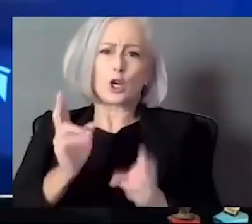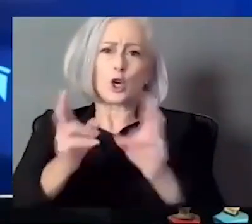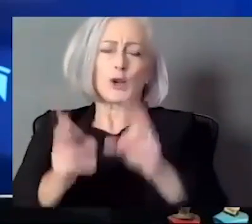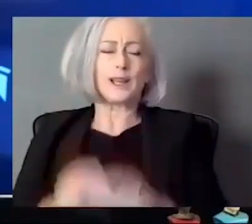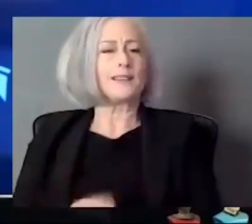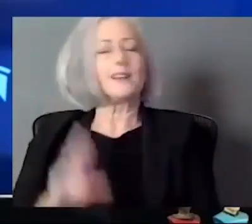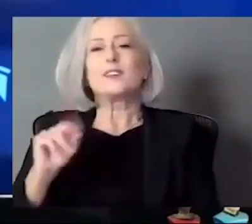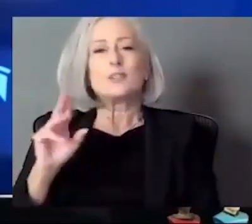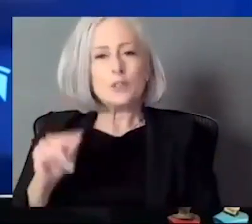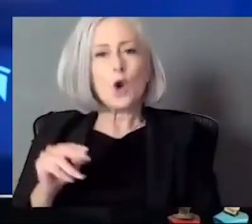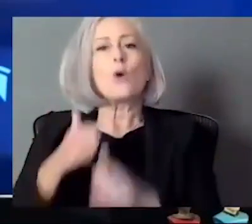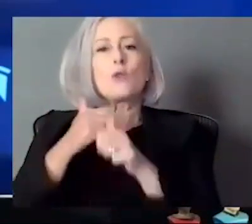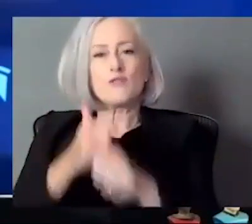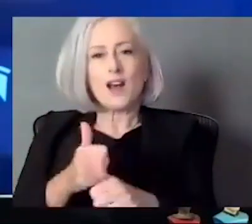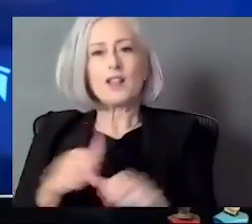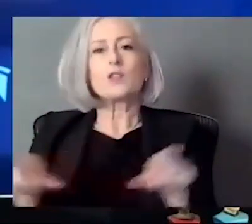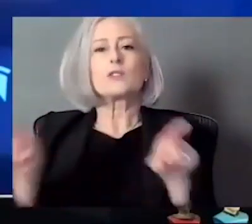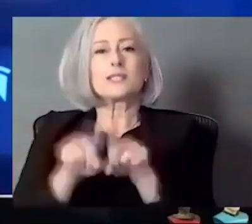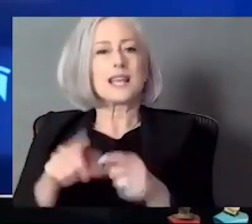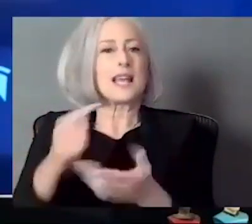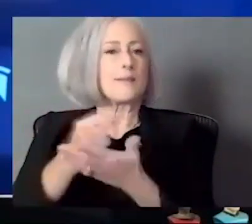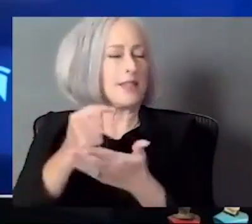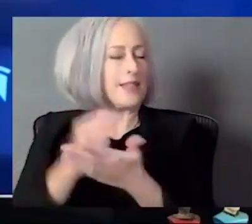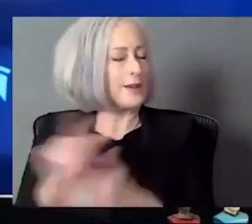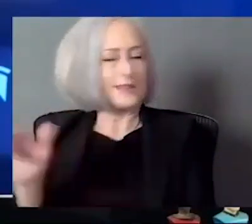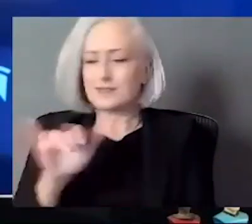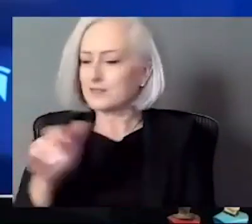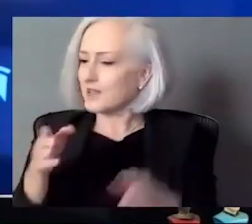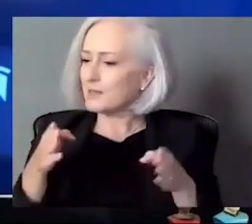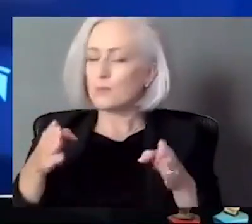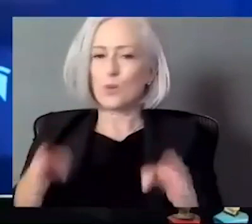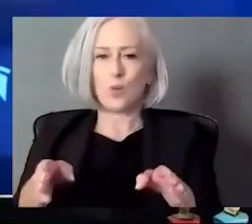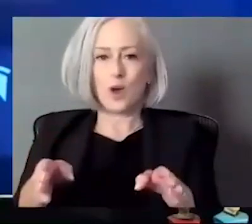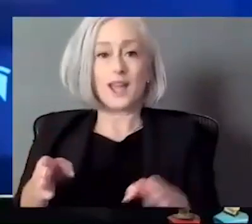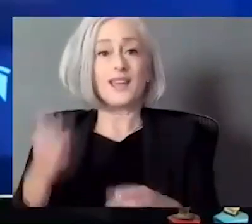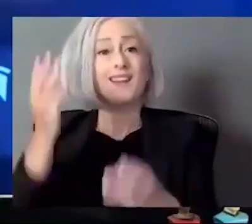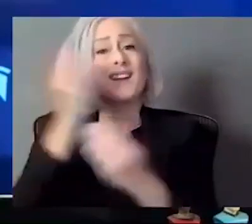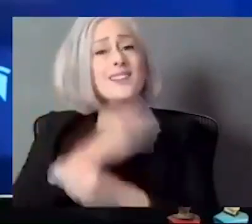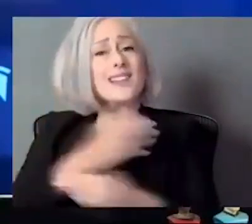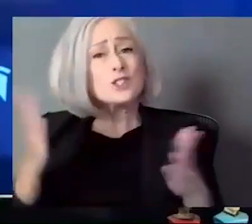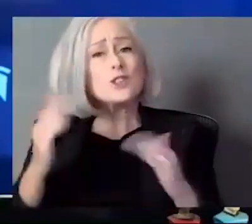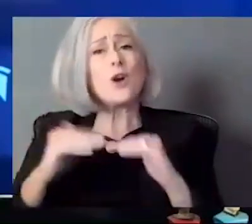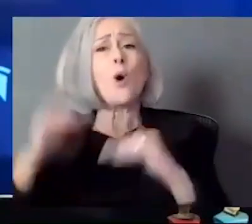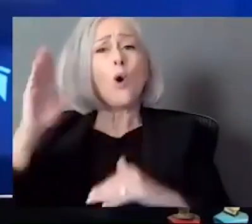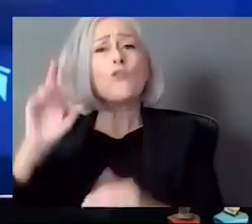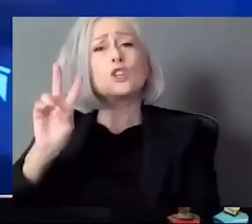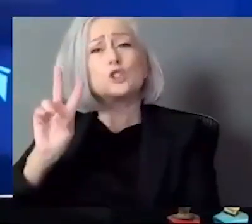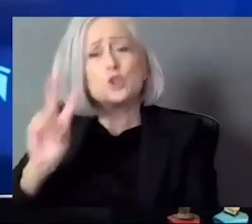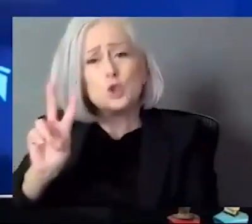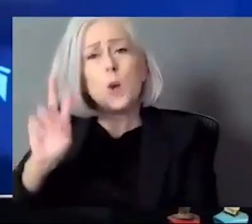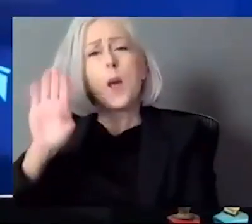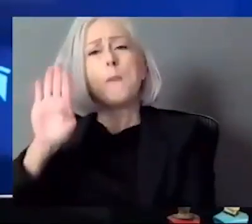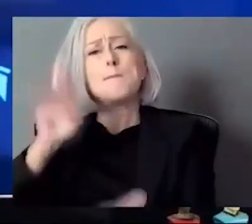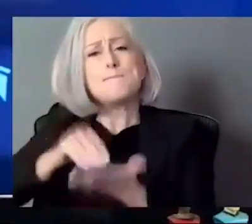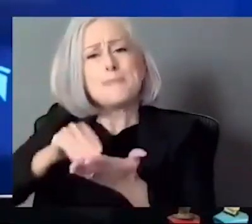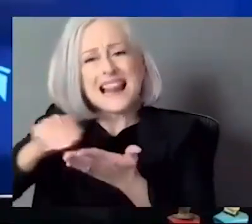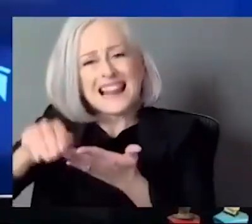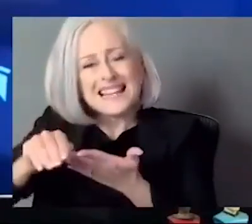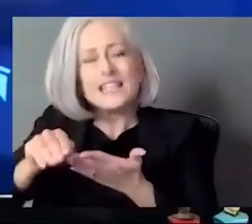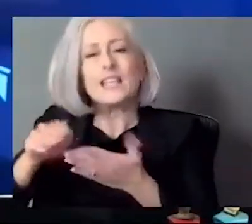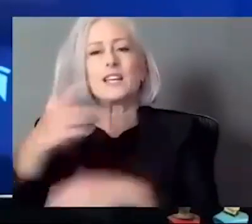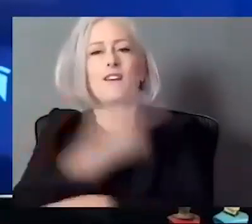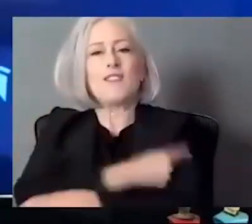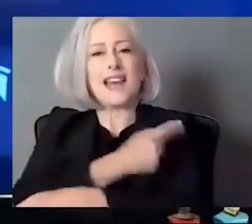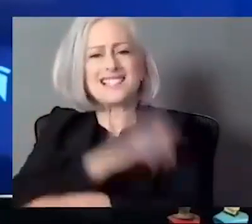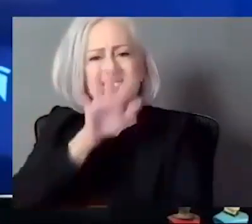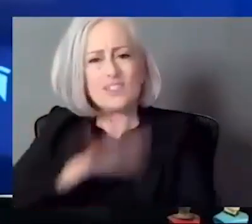have a side effect problem, it occurs right away. And by the way, we've given over 2 billion doses of vaccination around the world. Say